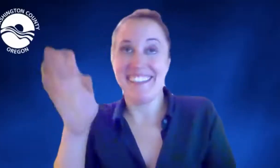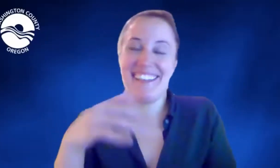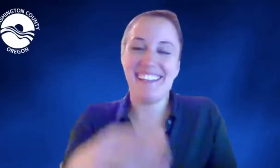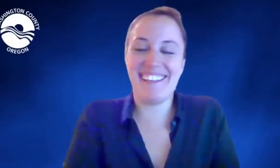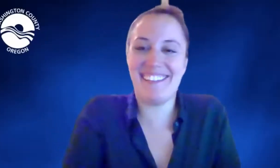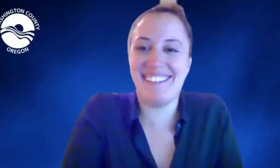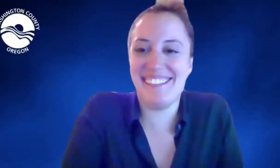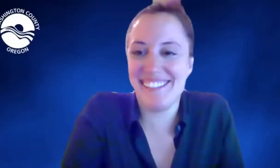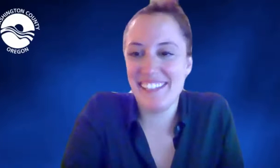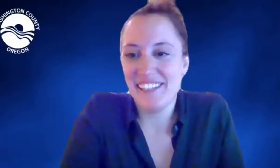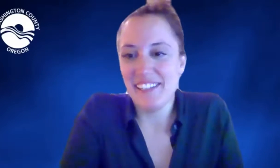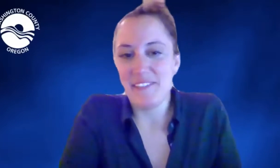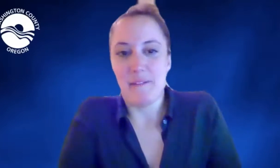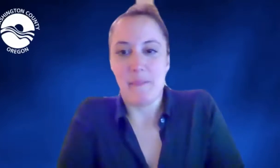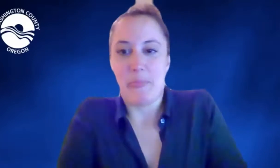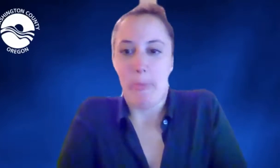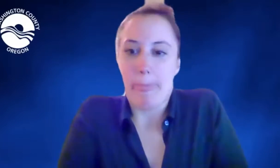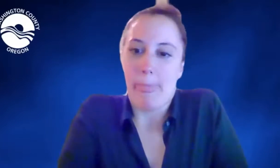Okay.